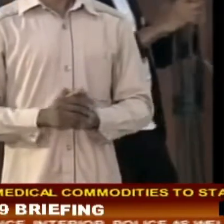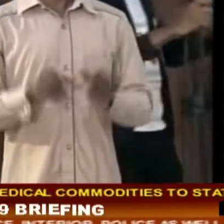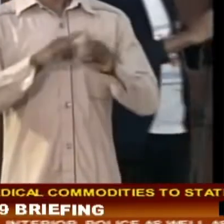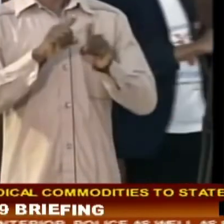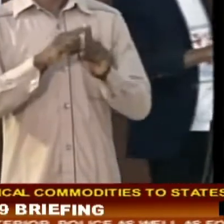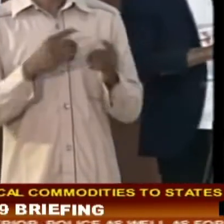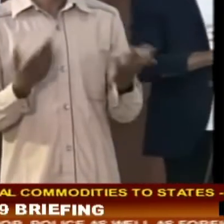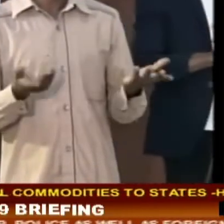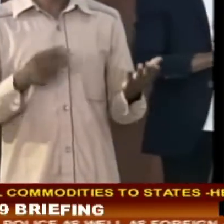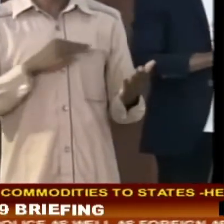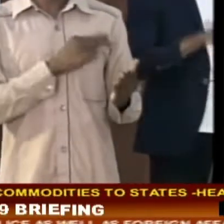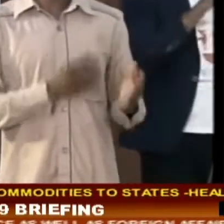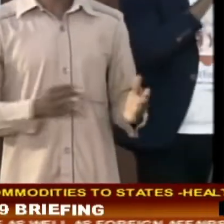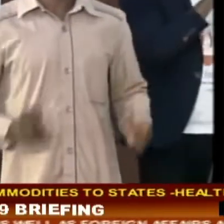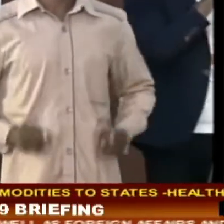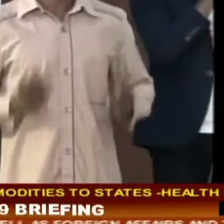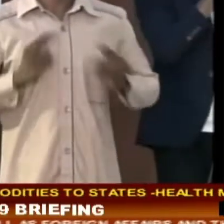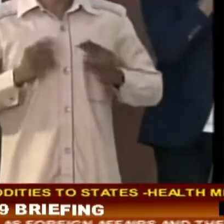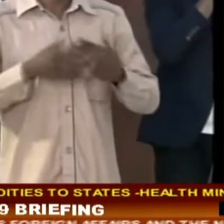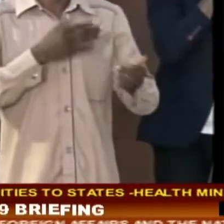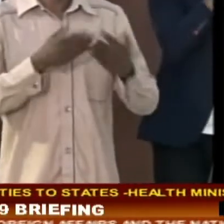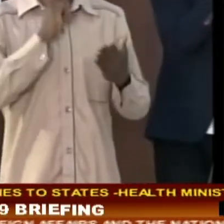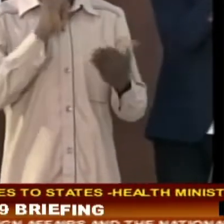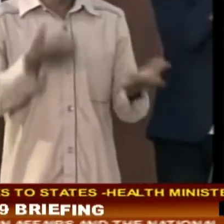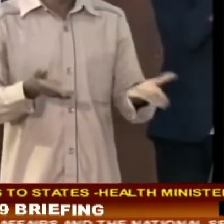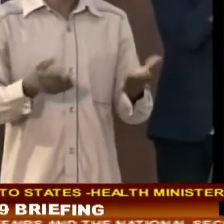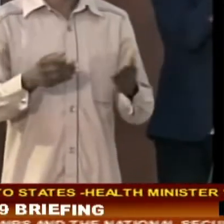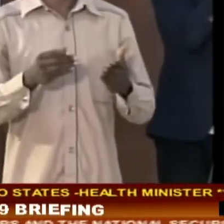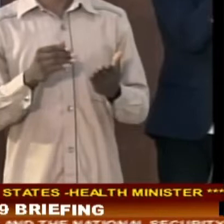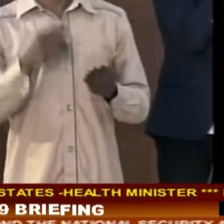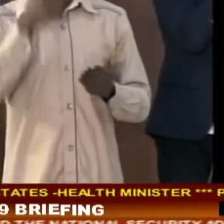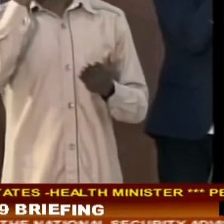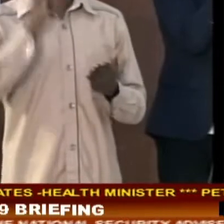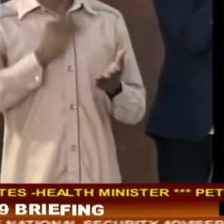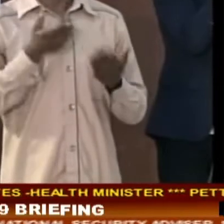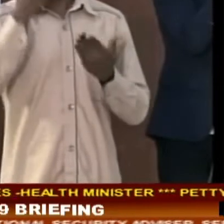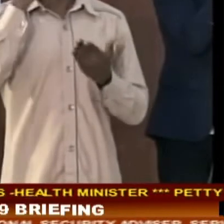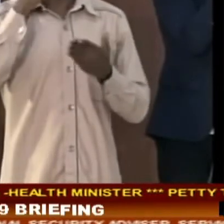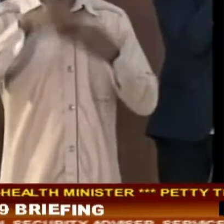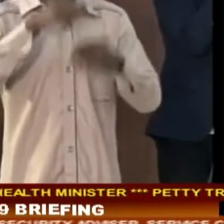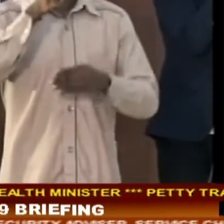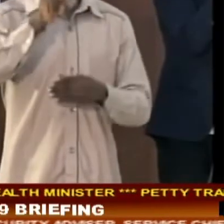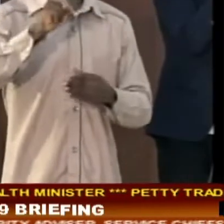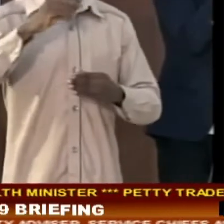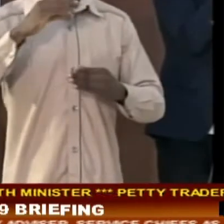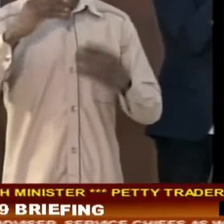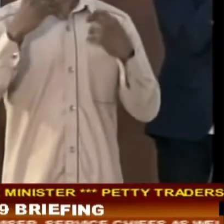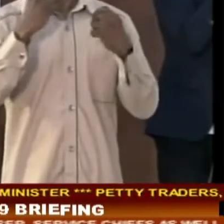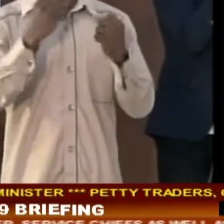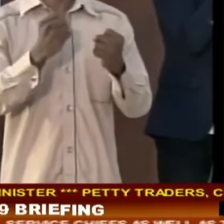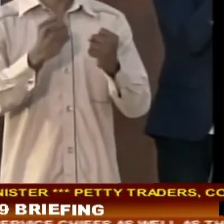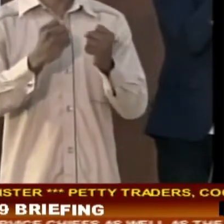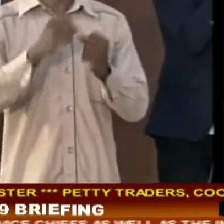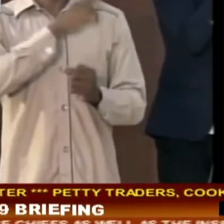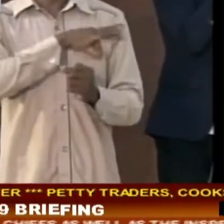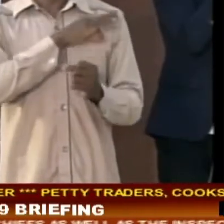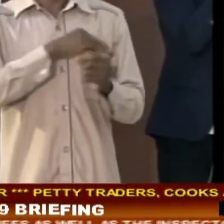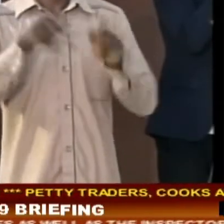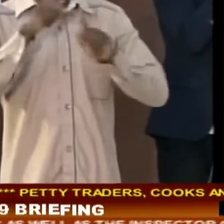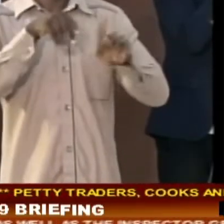humanitarian Affairs here because um it has to do with uh end power beneficiaries they among those who are at home now because they are not